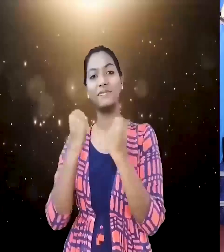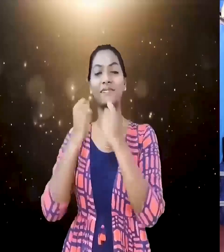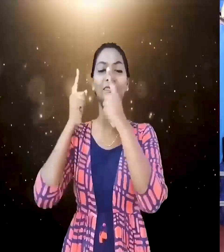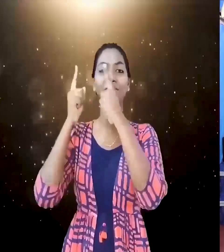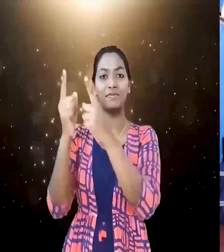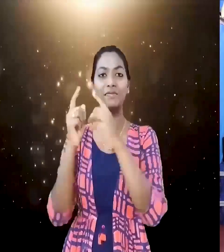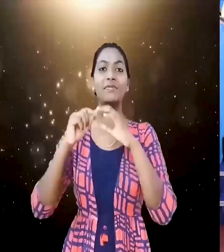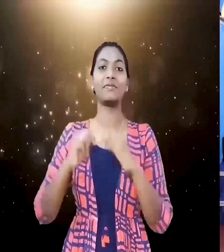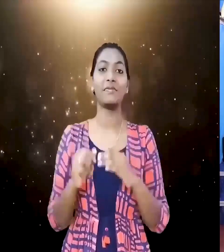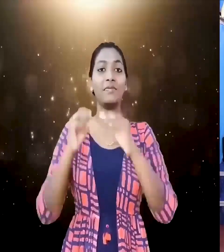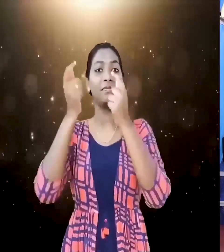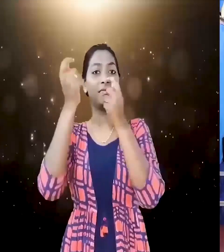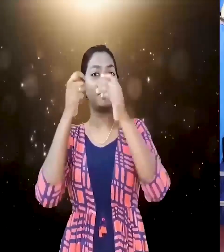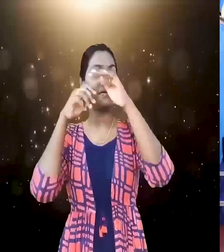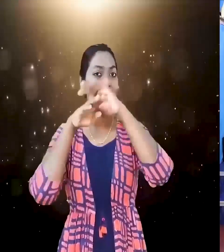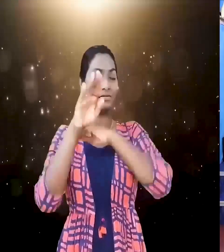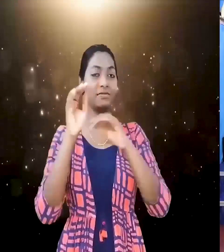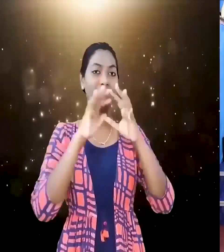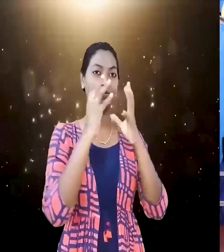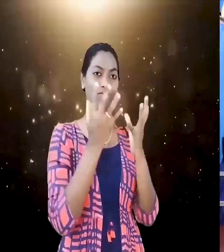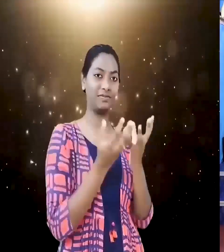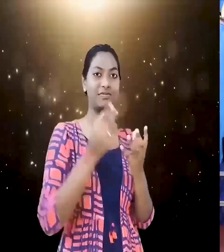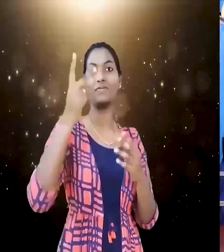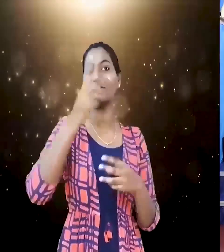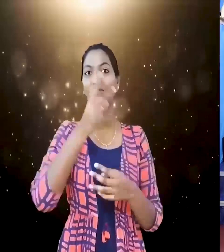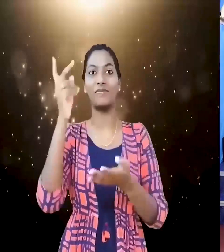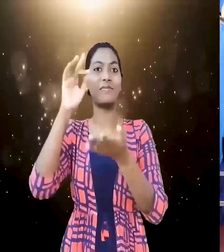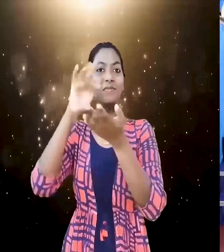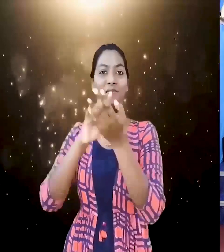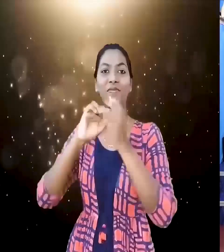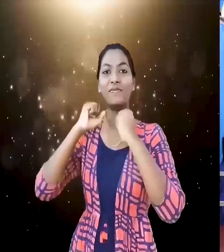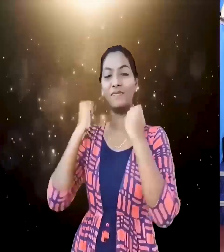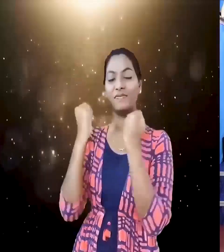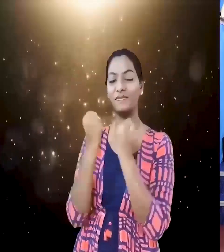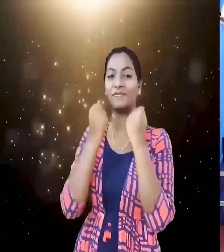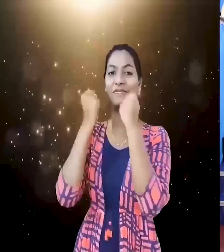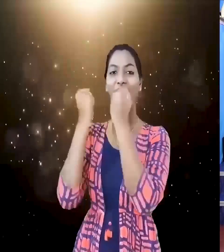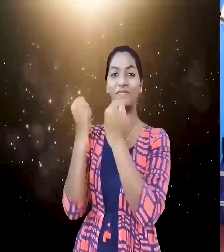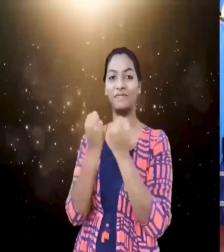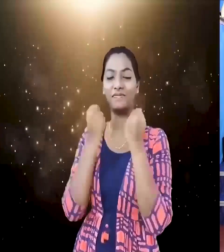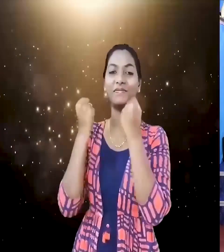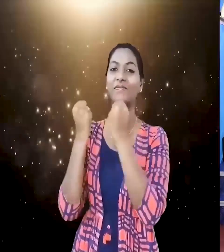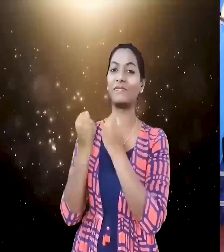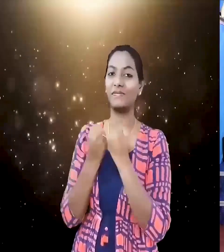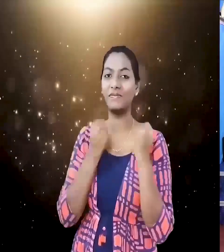Belongs to you. And on earth, in heaven and the earth, all power belongs to you.